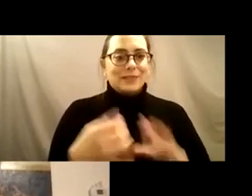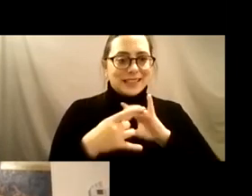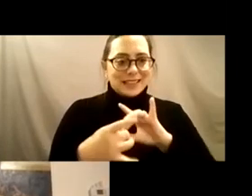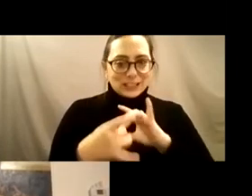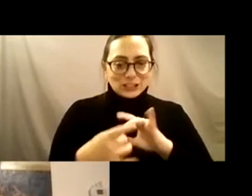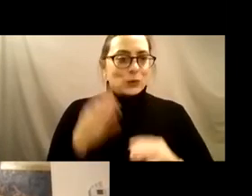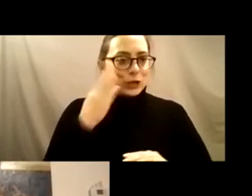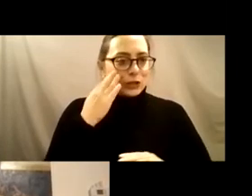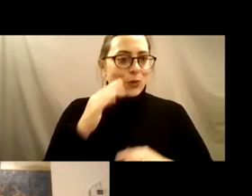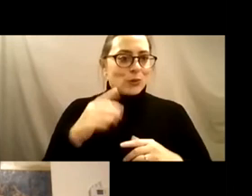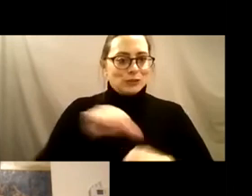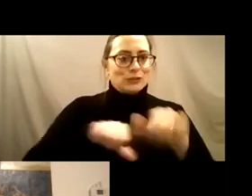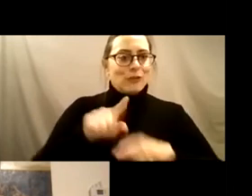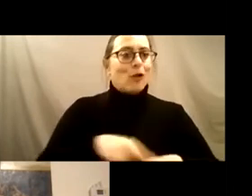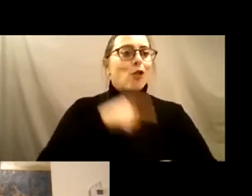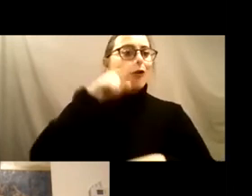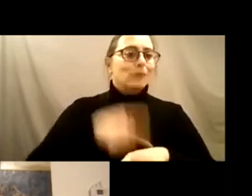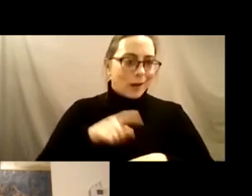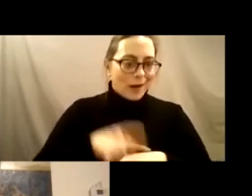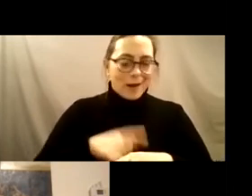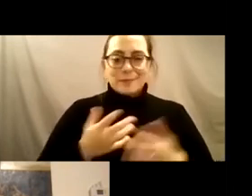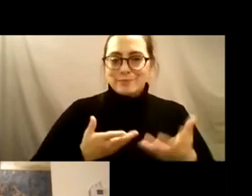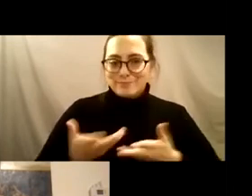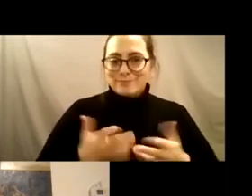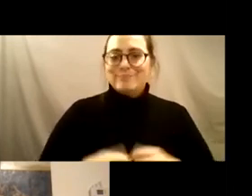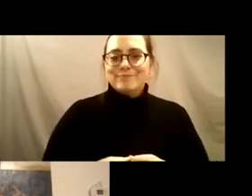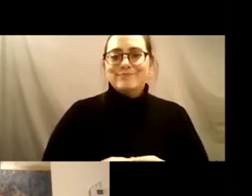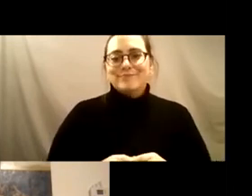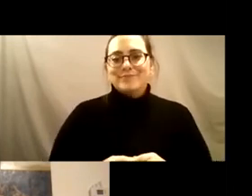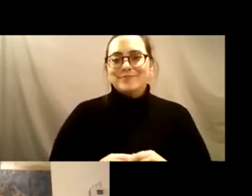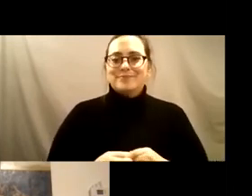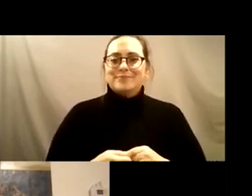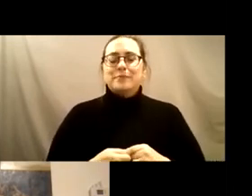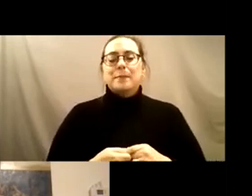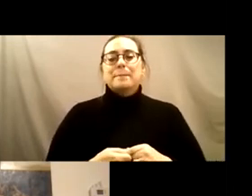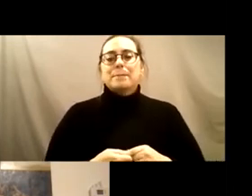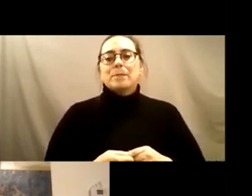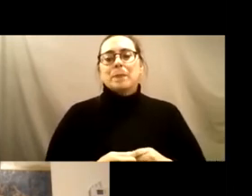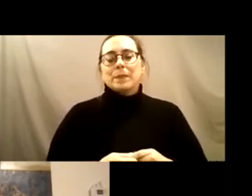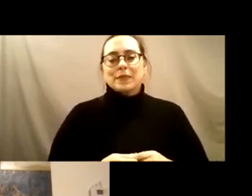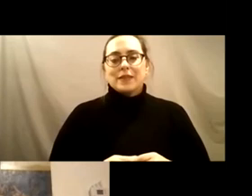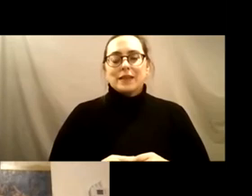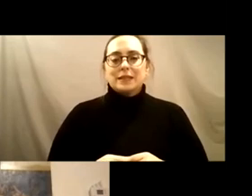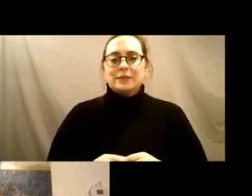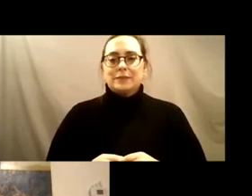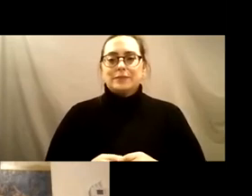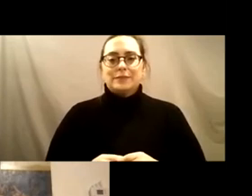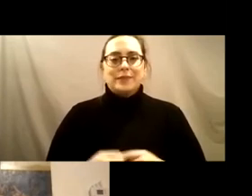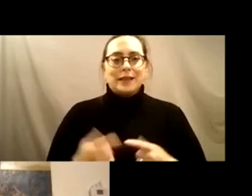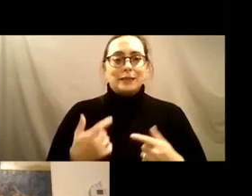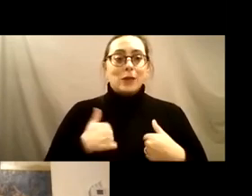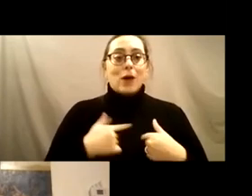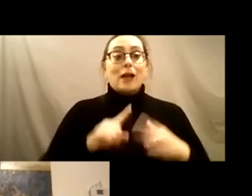known each other for quite a while, and we kind of end up ending each other's